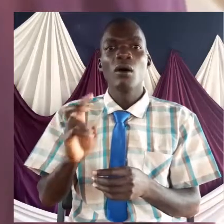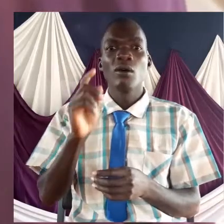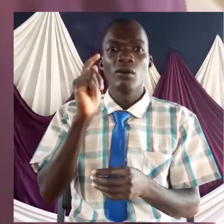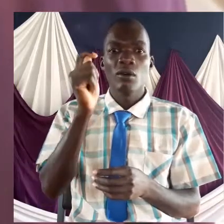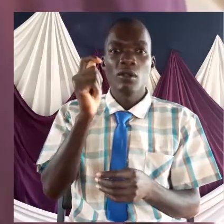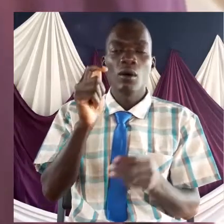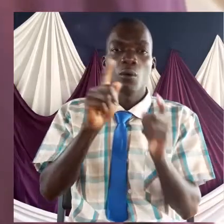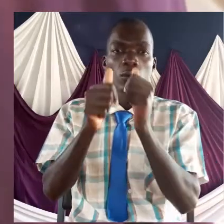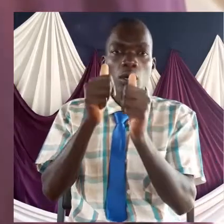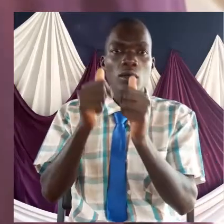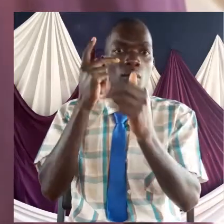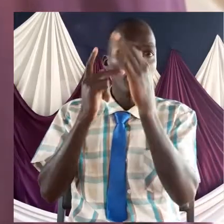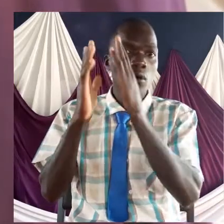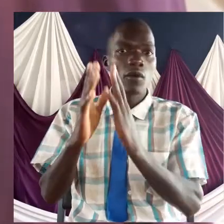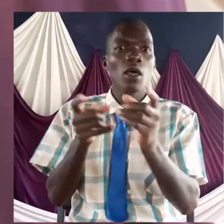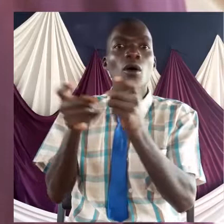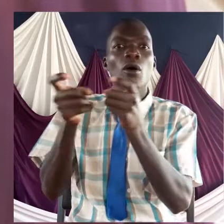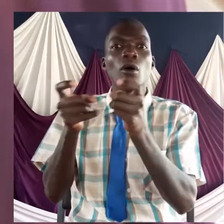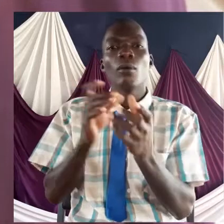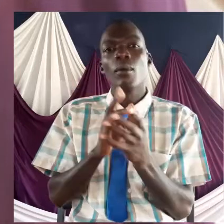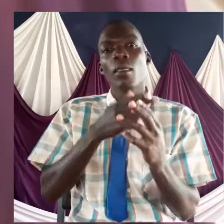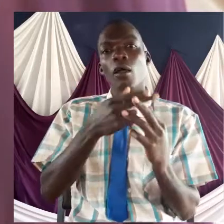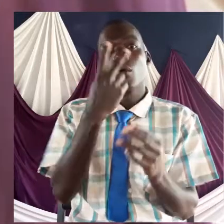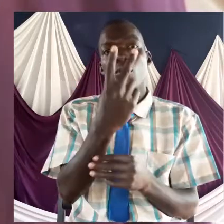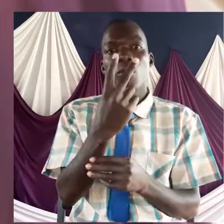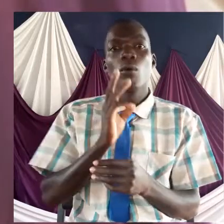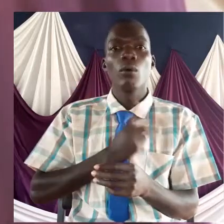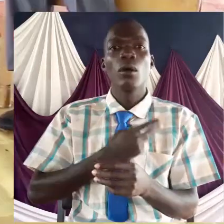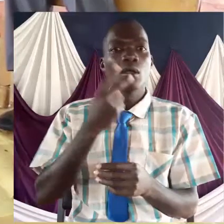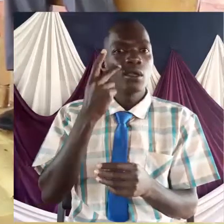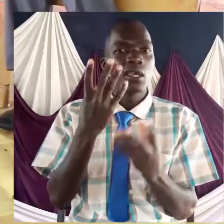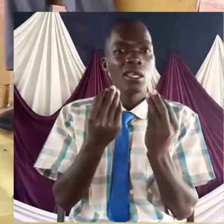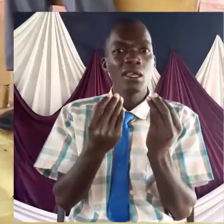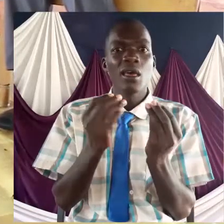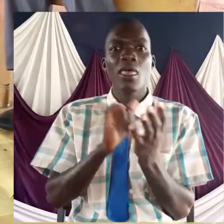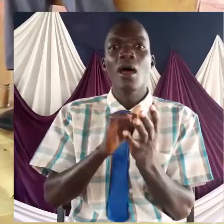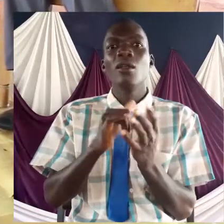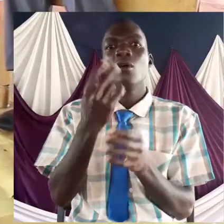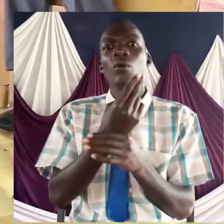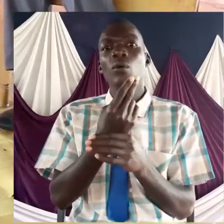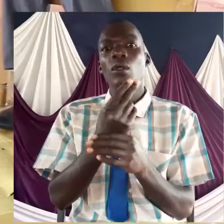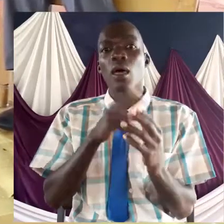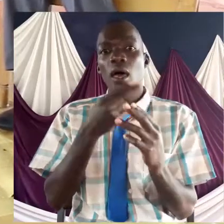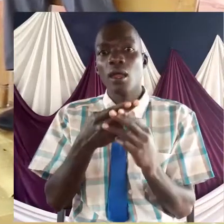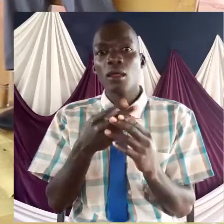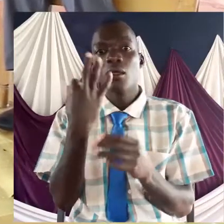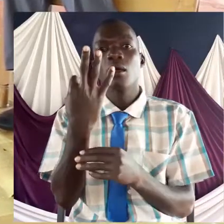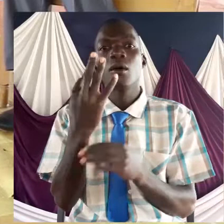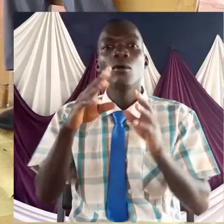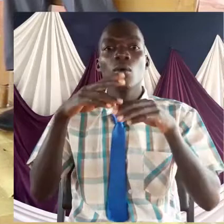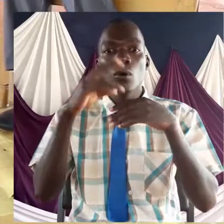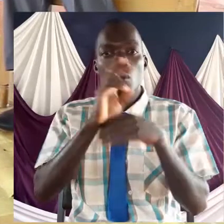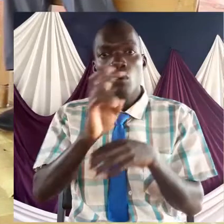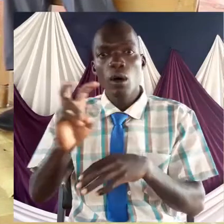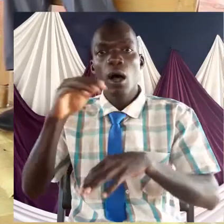which the prophecy is foretold. Yes. Then two, we look at, are there symbols that are used? Yes. And then three, we look